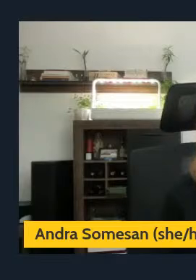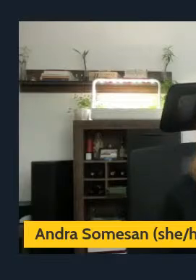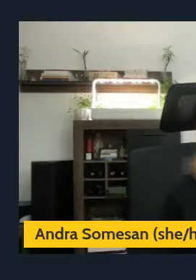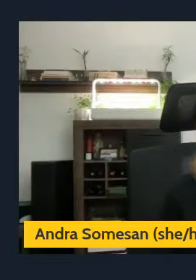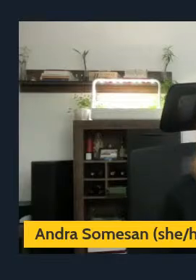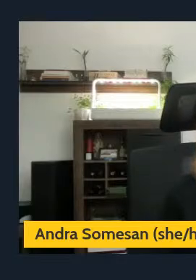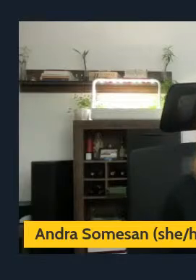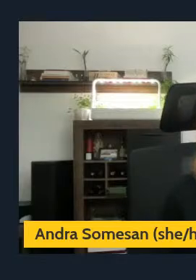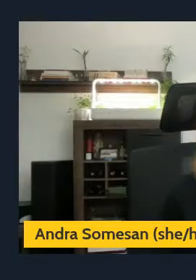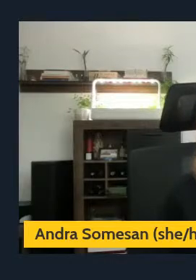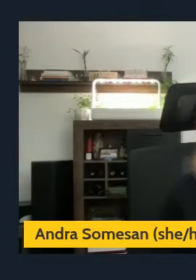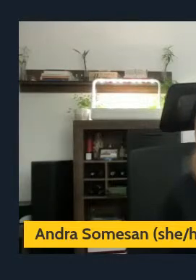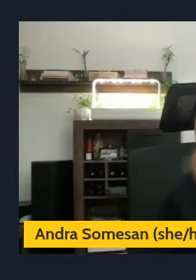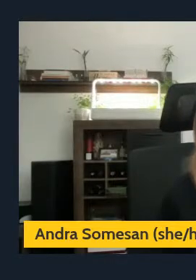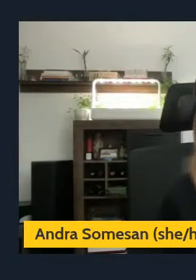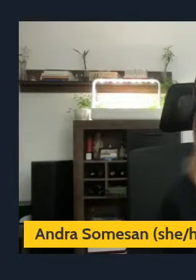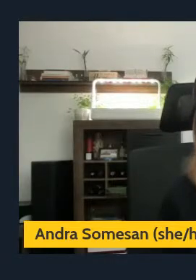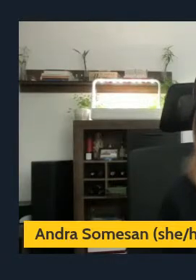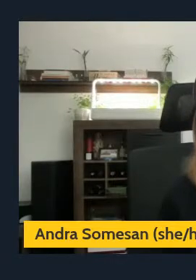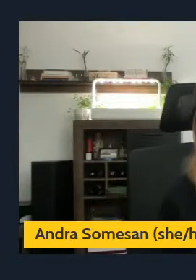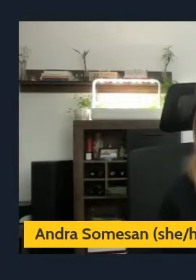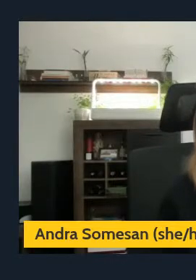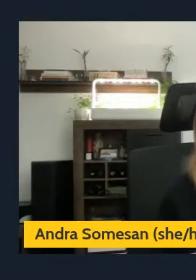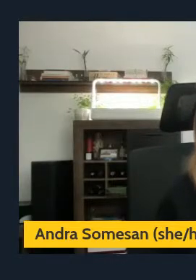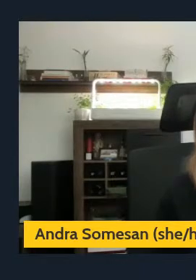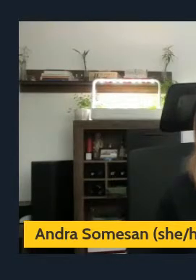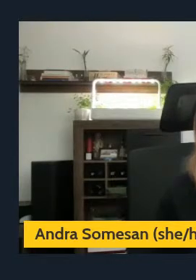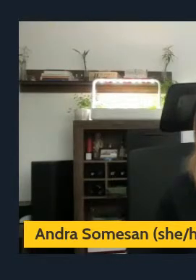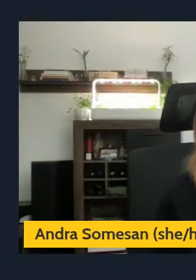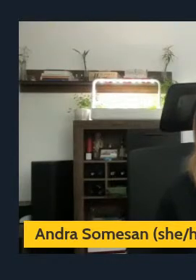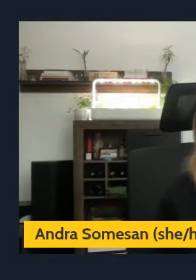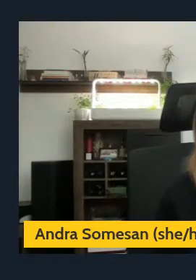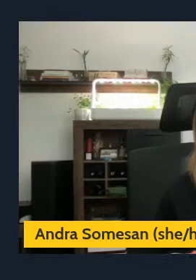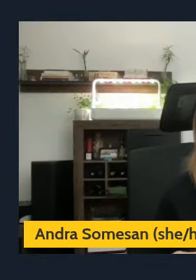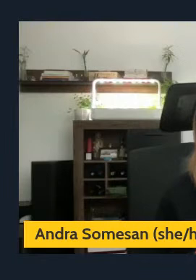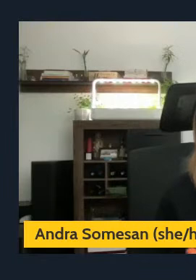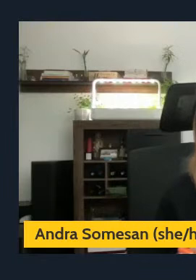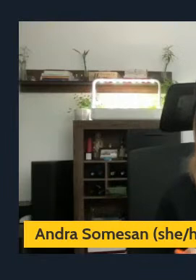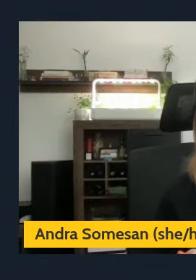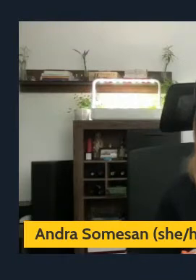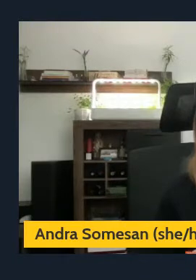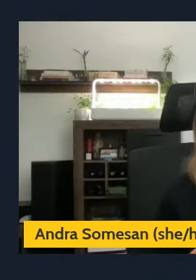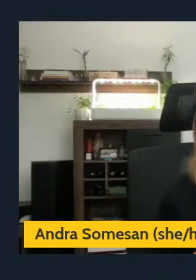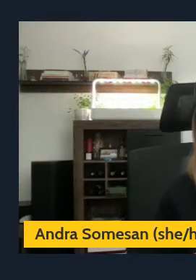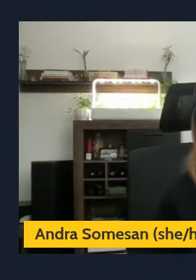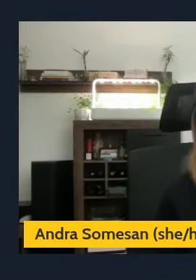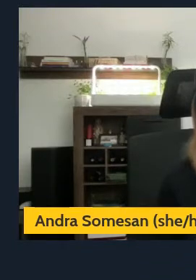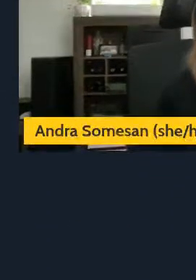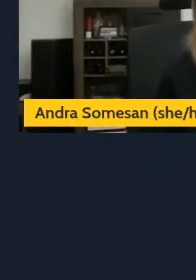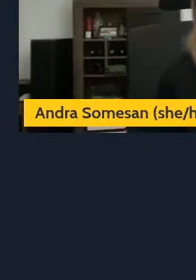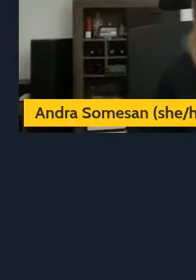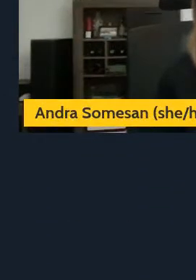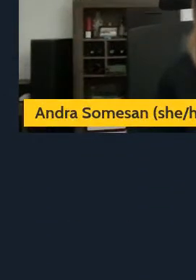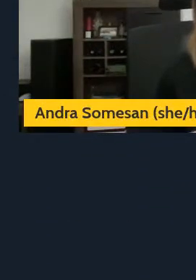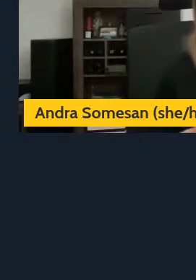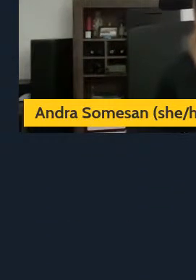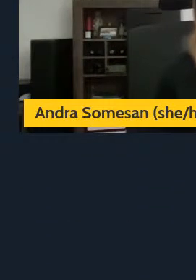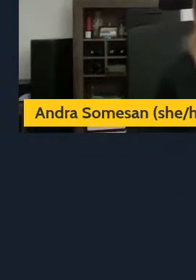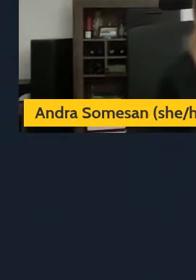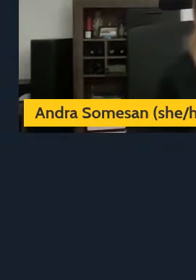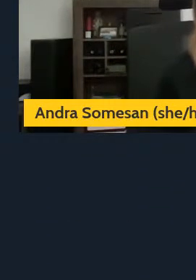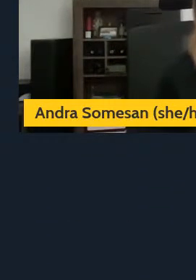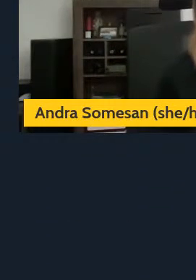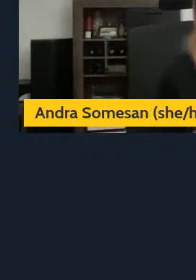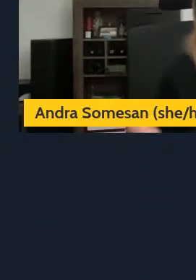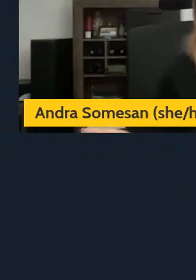talk by Miguel A with a story about their migration from serverless